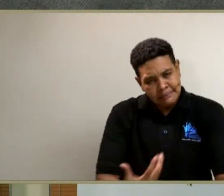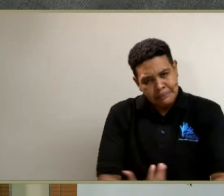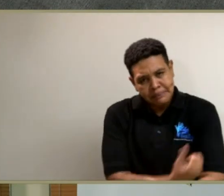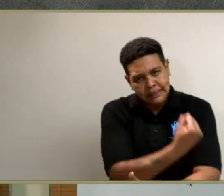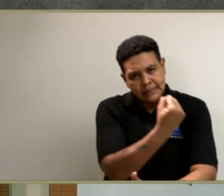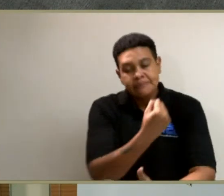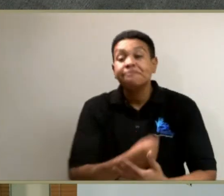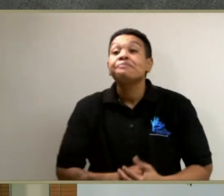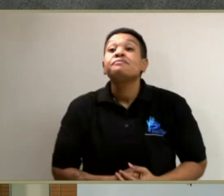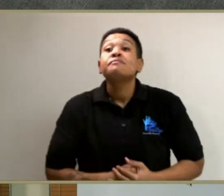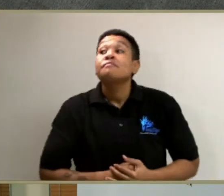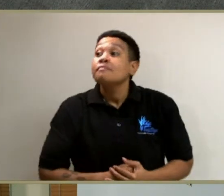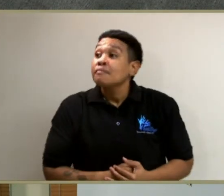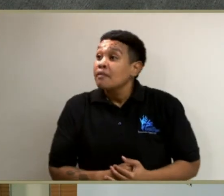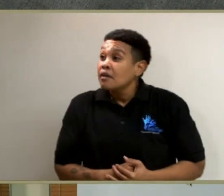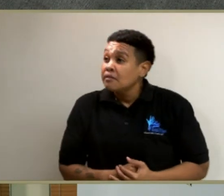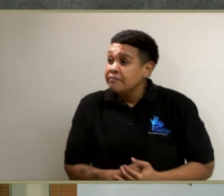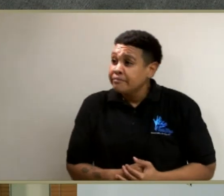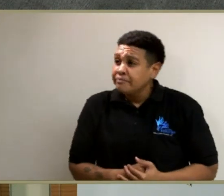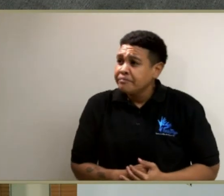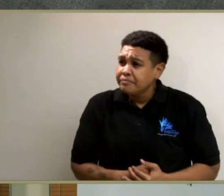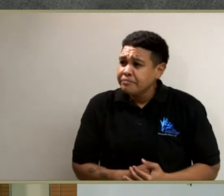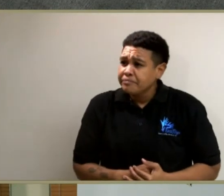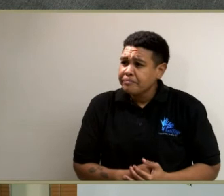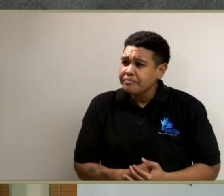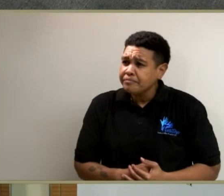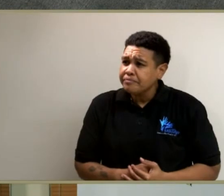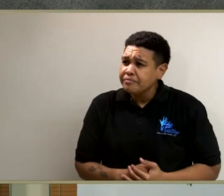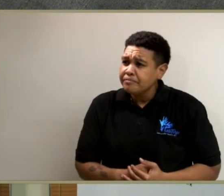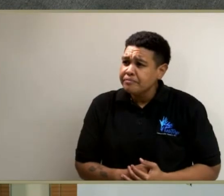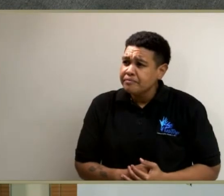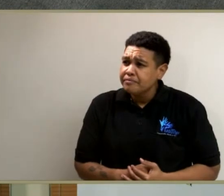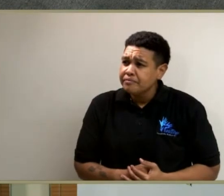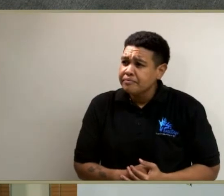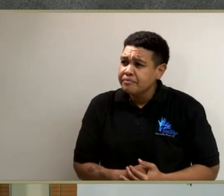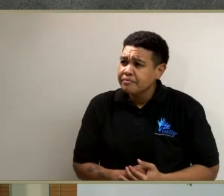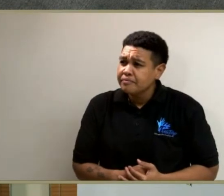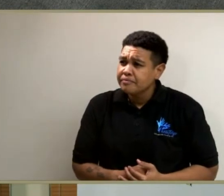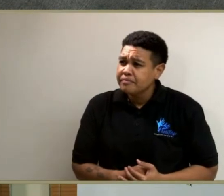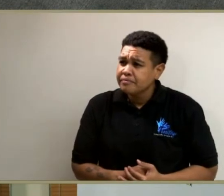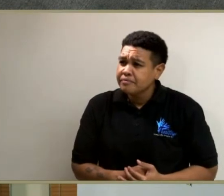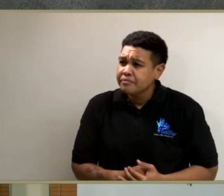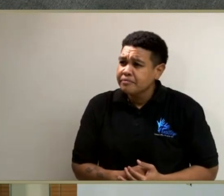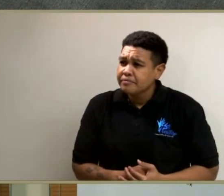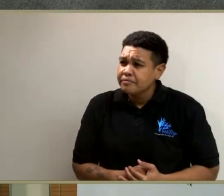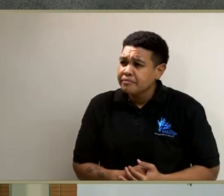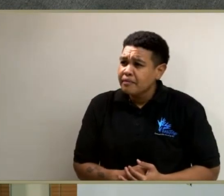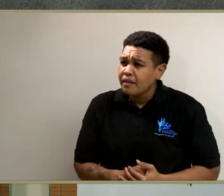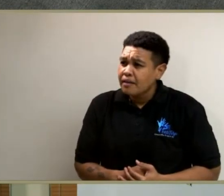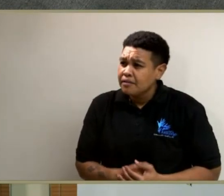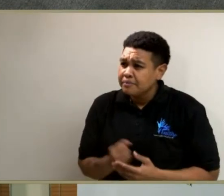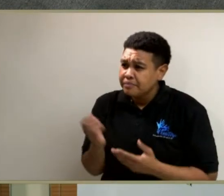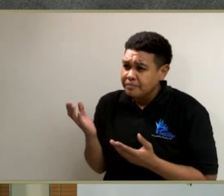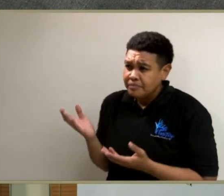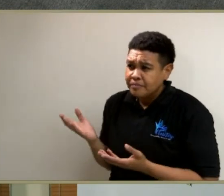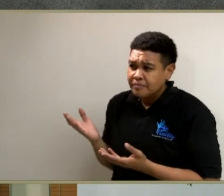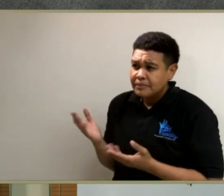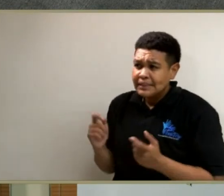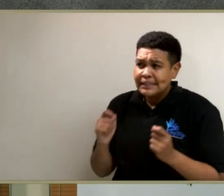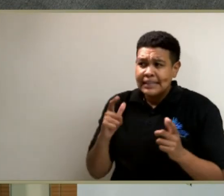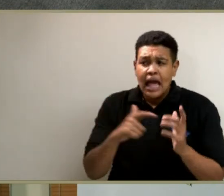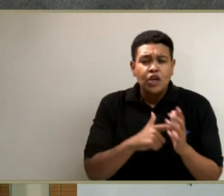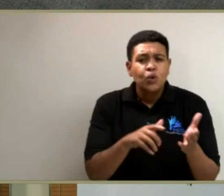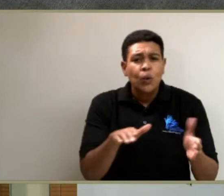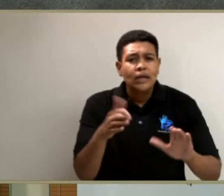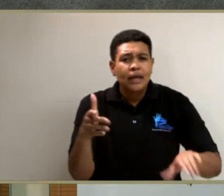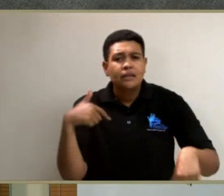So, and this shows up on this slide where we'll look at the deaths that we've had since the 1st of March 2021.